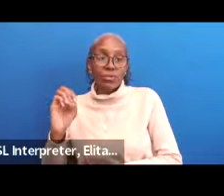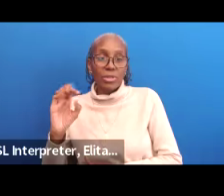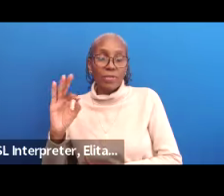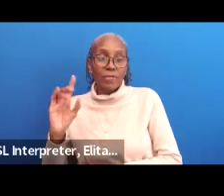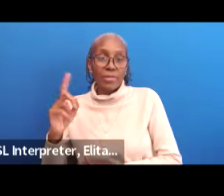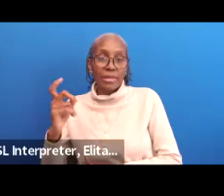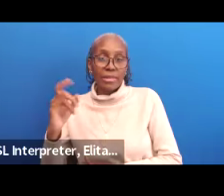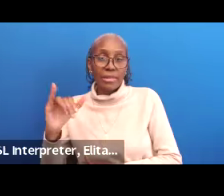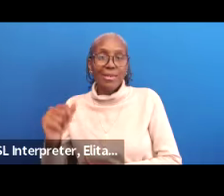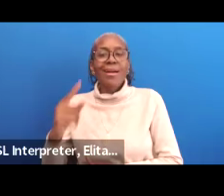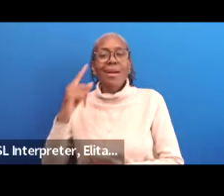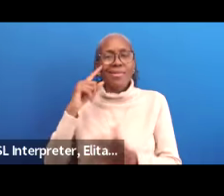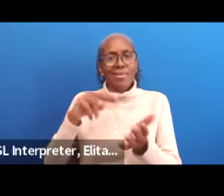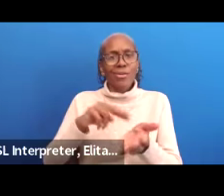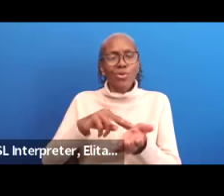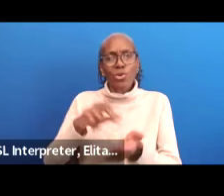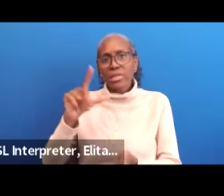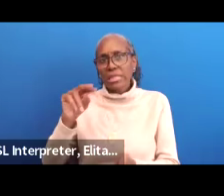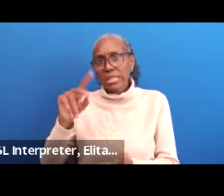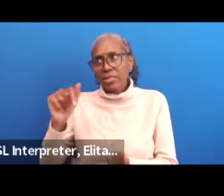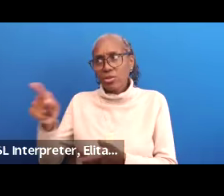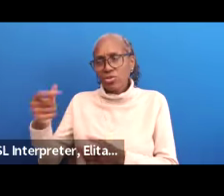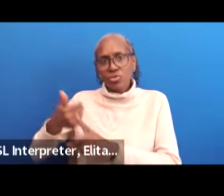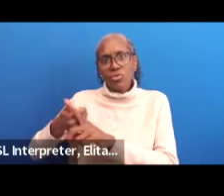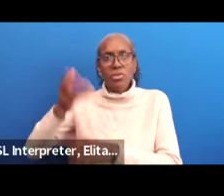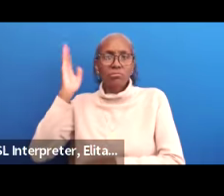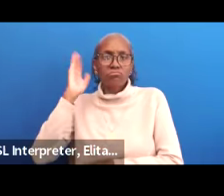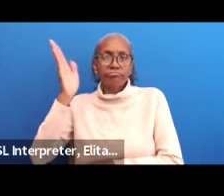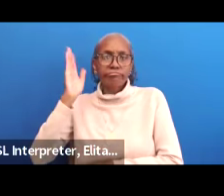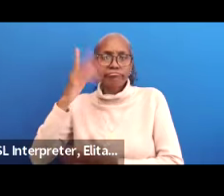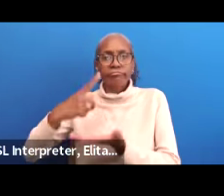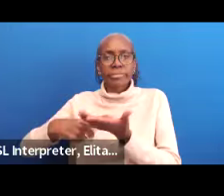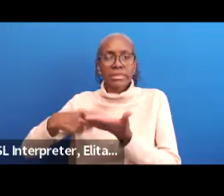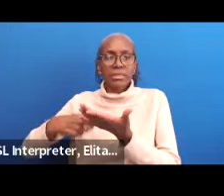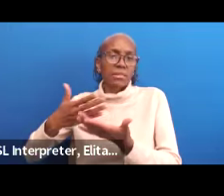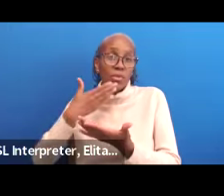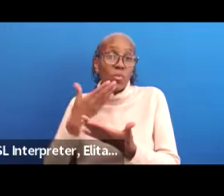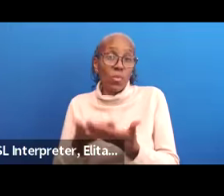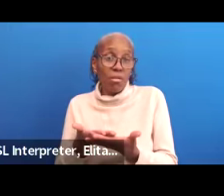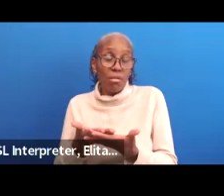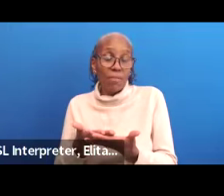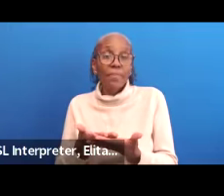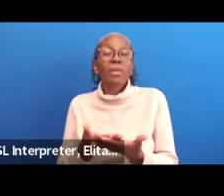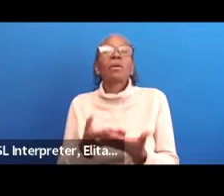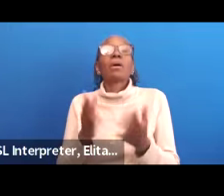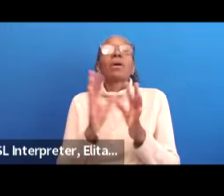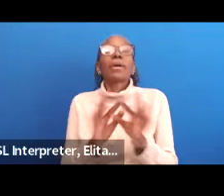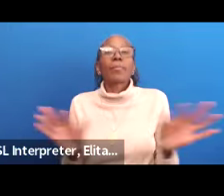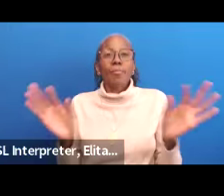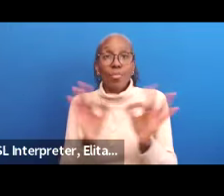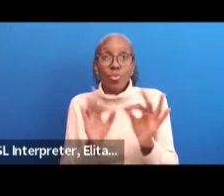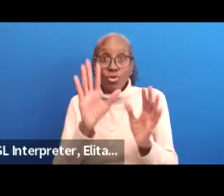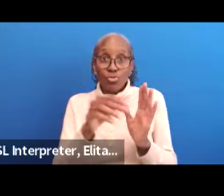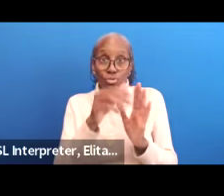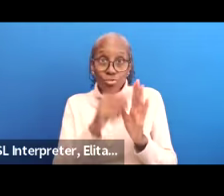well, and it's important to let your surgeons